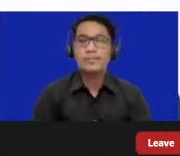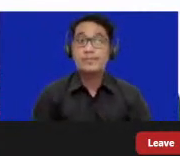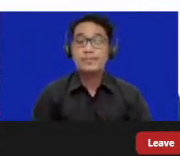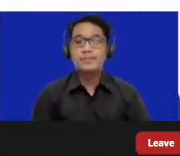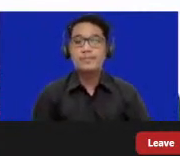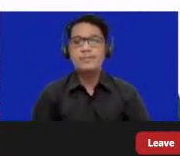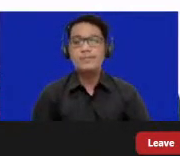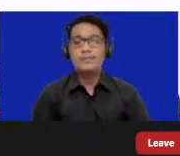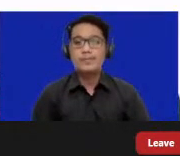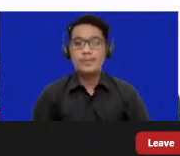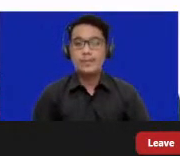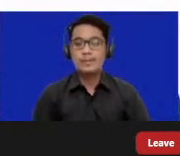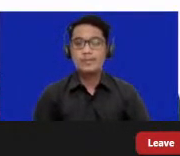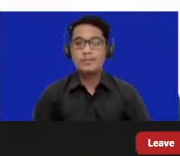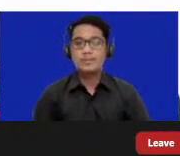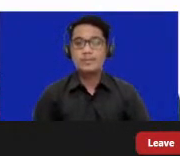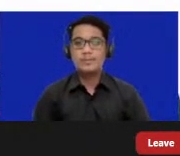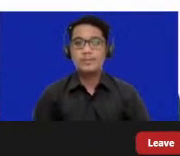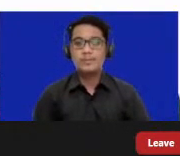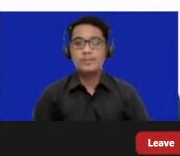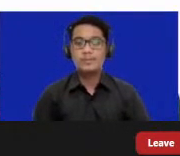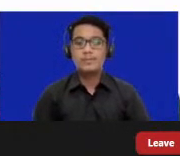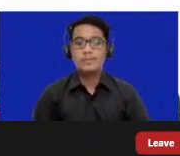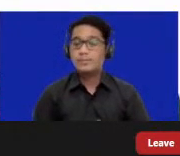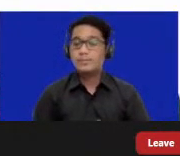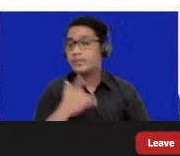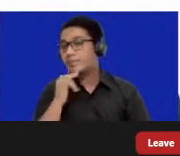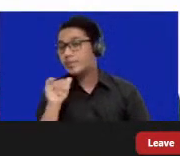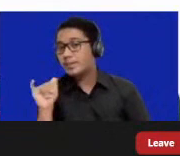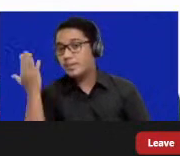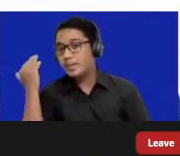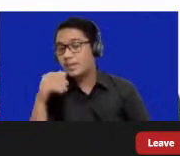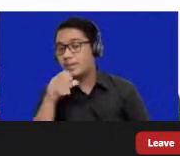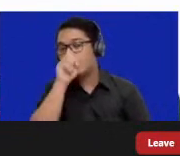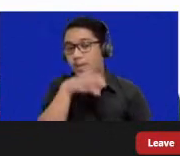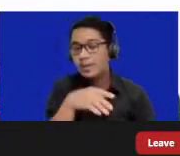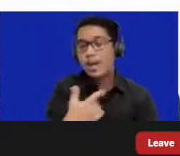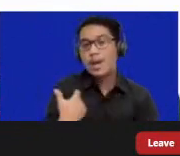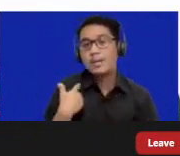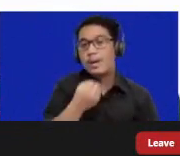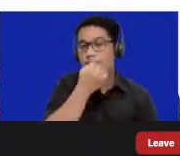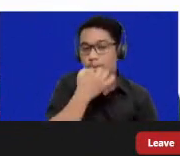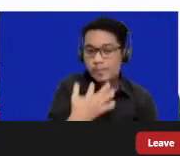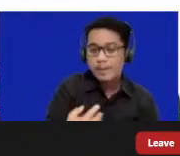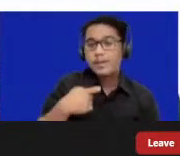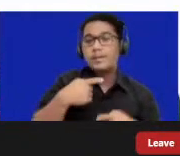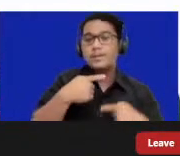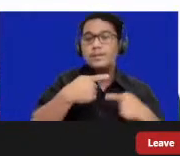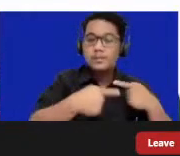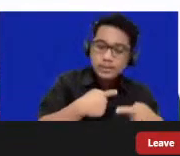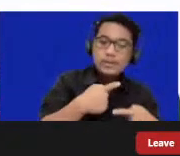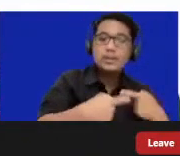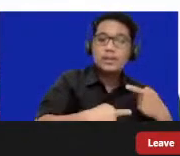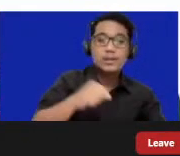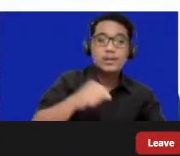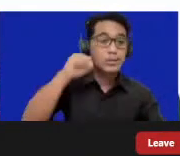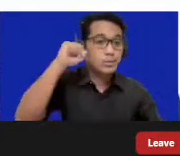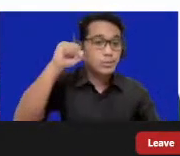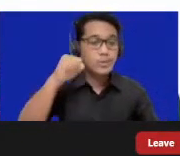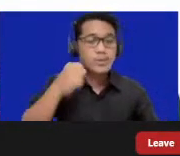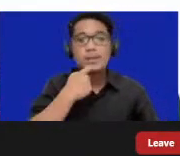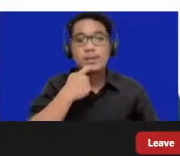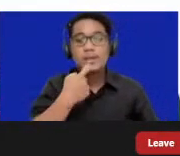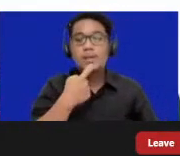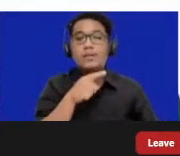I have said earlier, we have some successes like policy and legal framework, our standing orders and